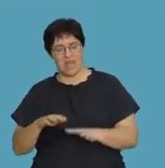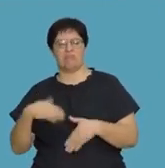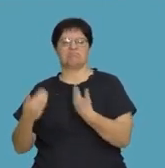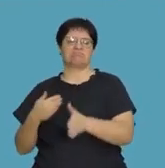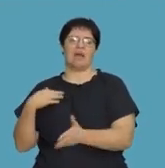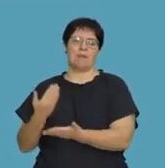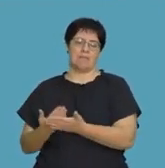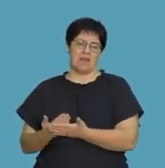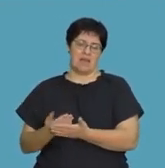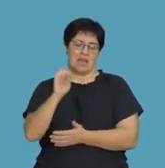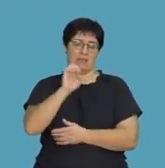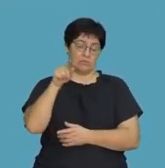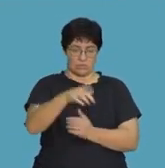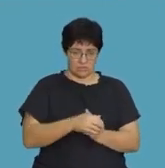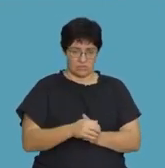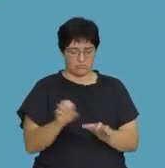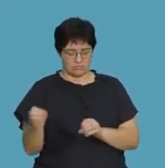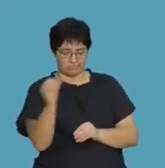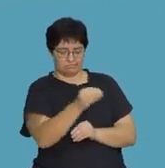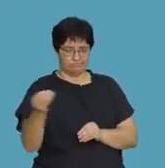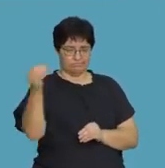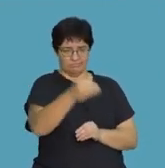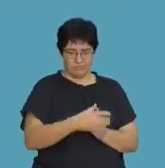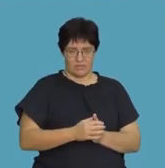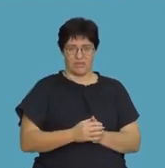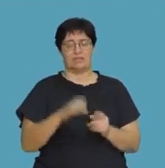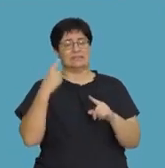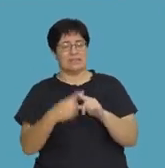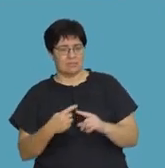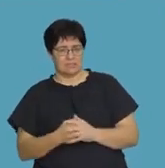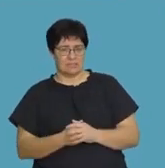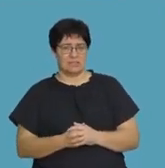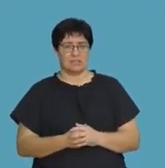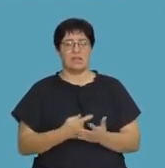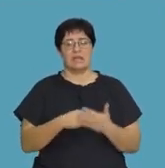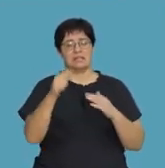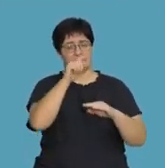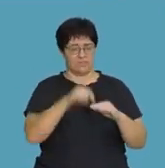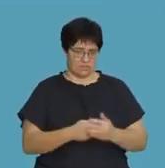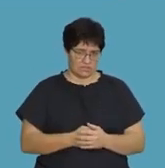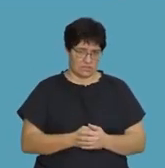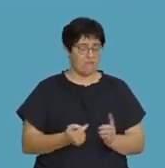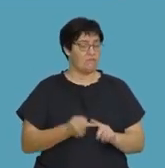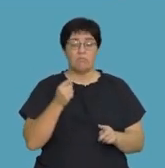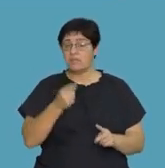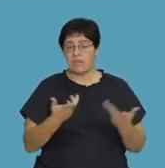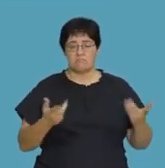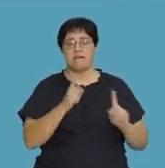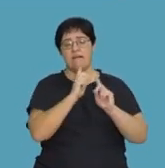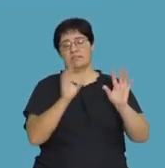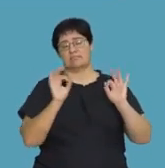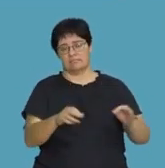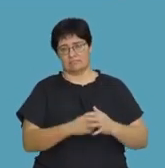apply your laws of exponents, distributing, multiplication, and then division, and from there you can get your